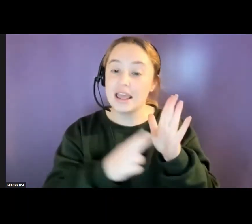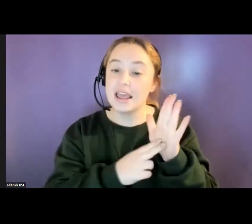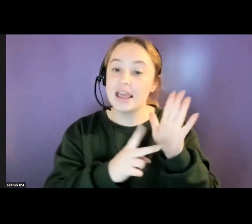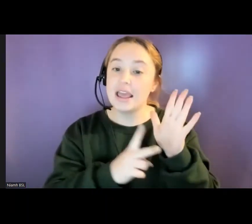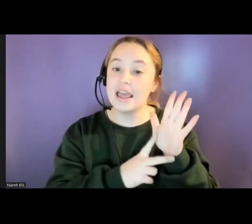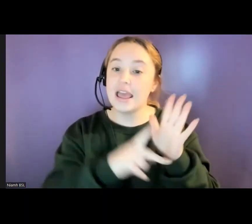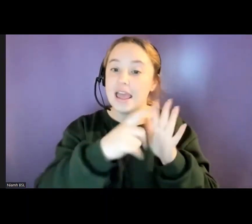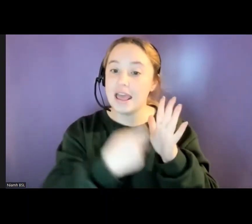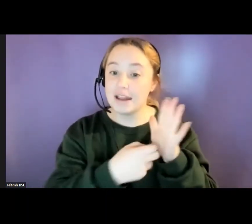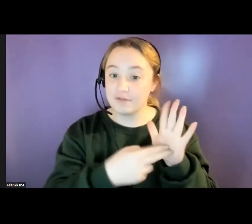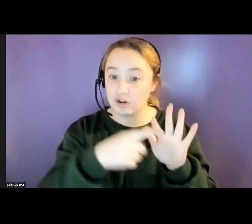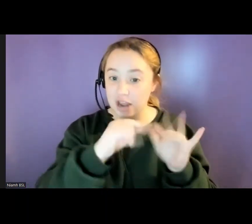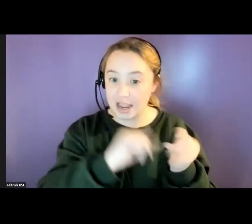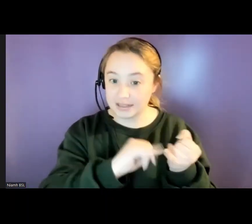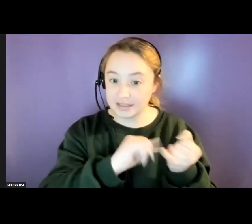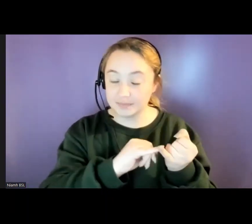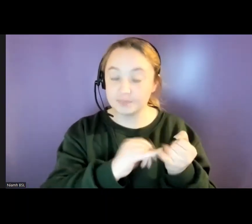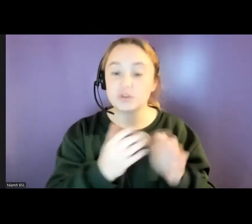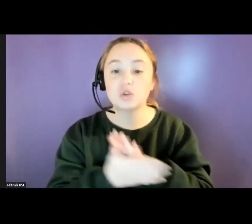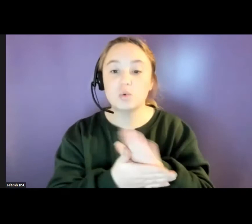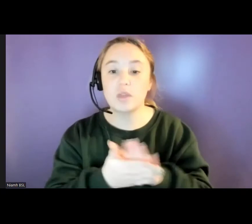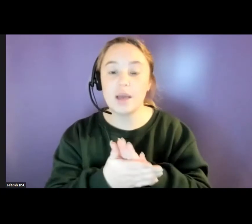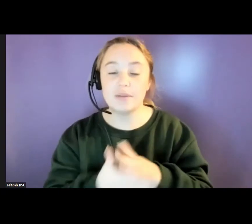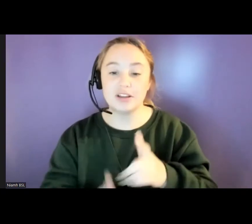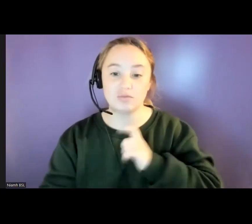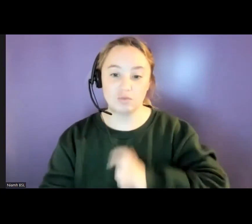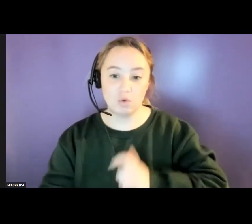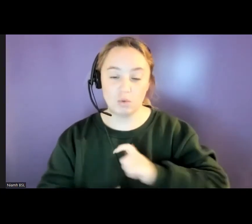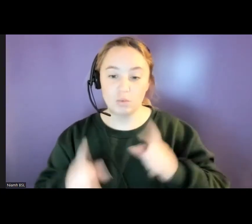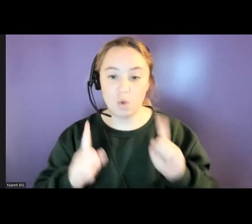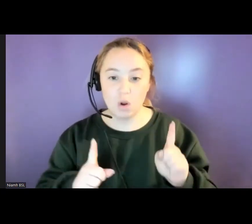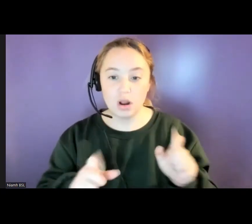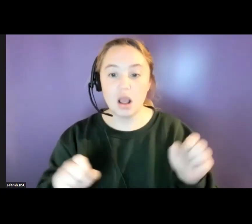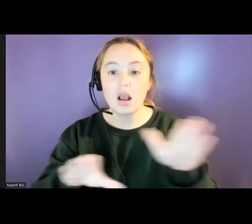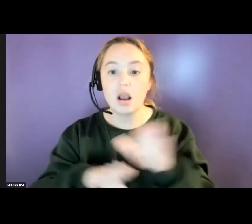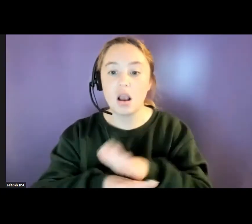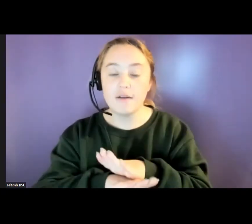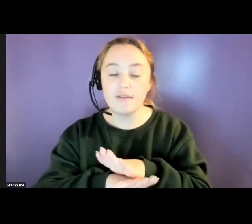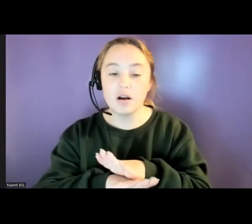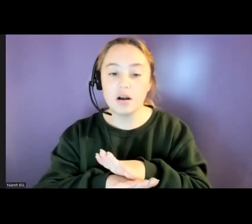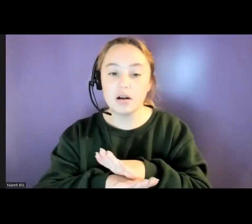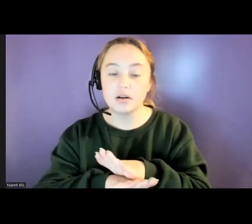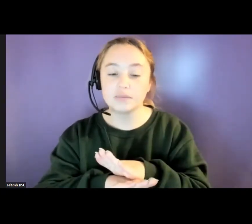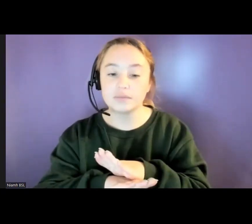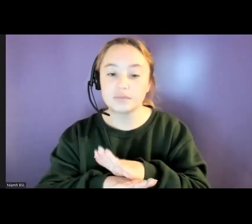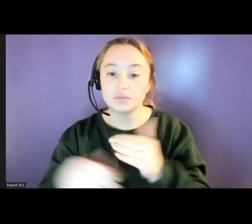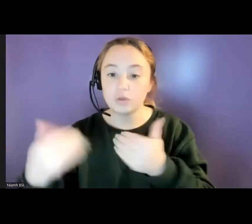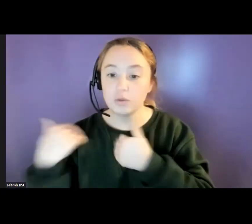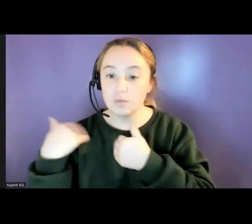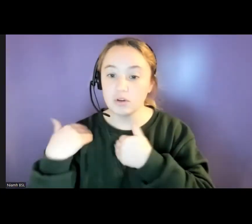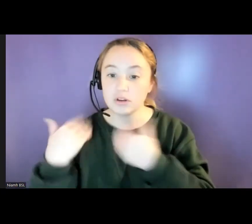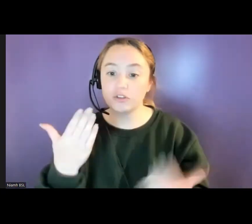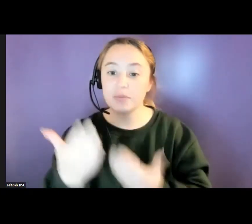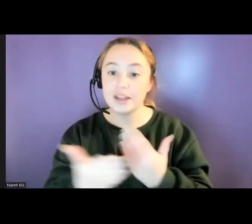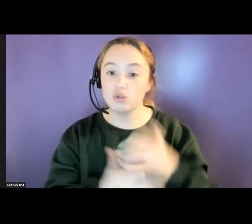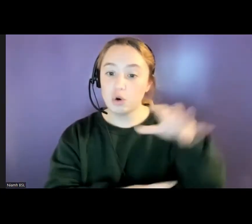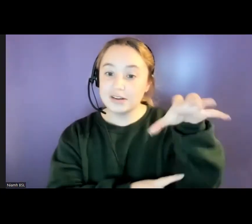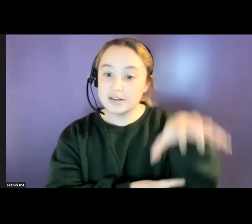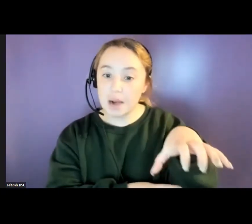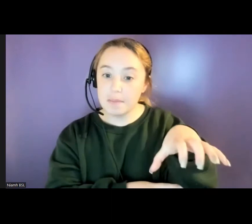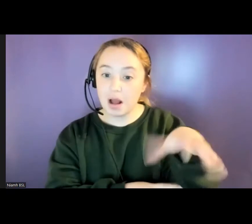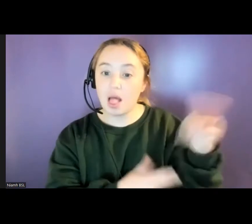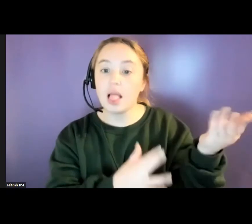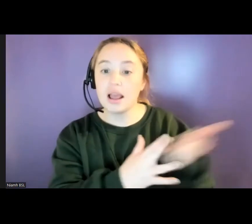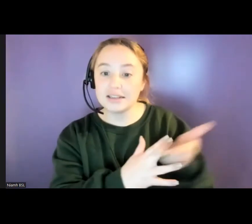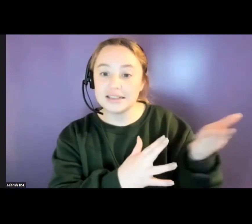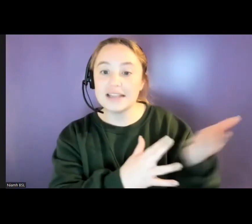So that means that my remit covers the responsibility of ensuring that our terminal is as accessible as